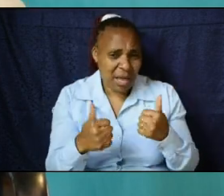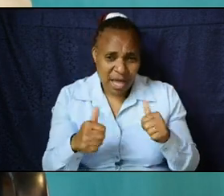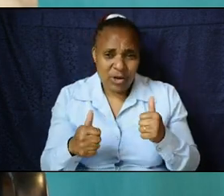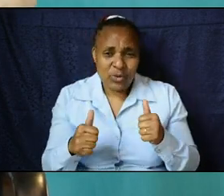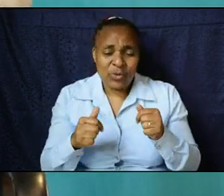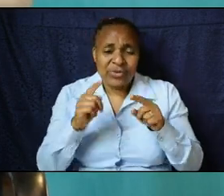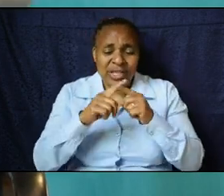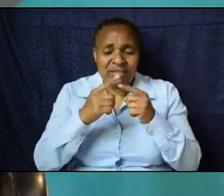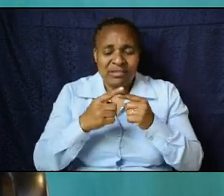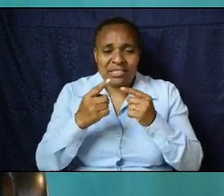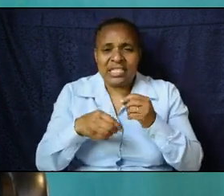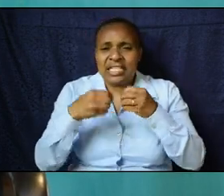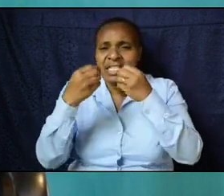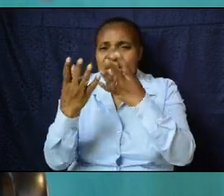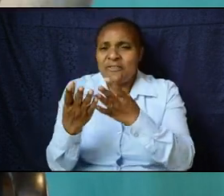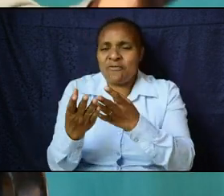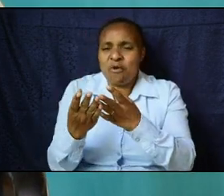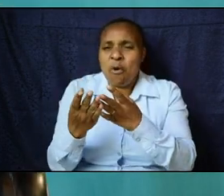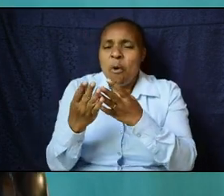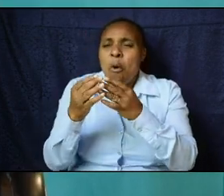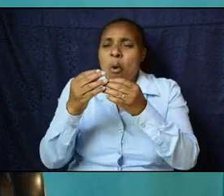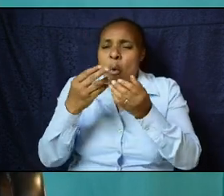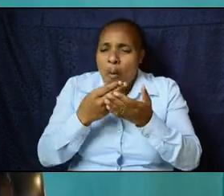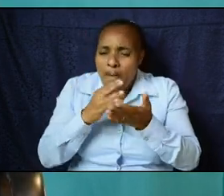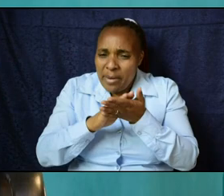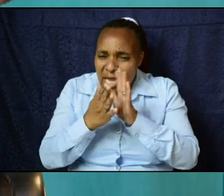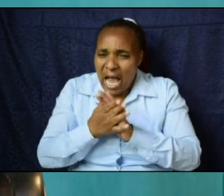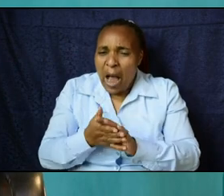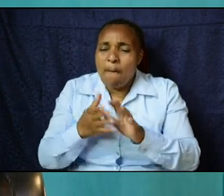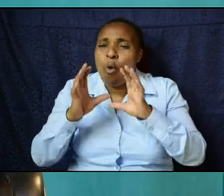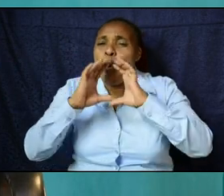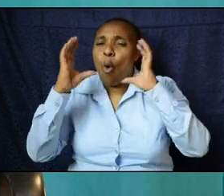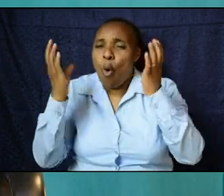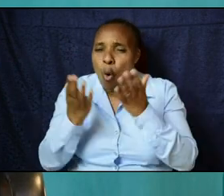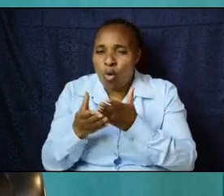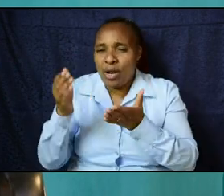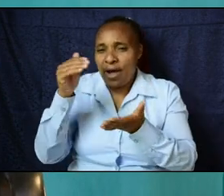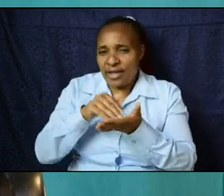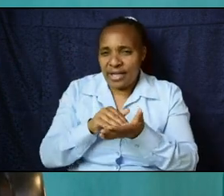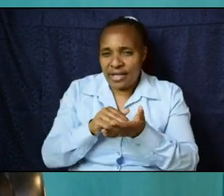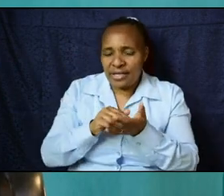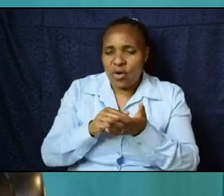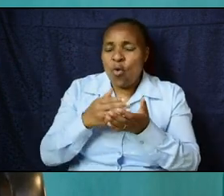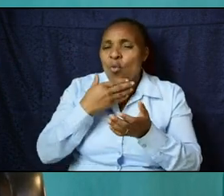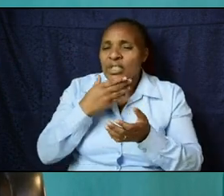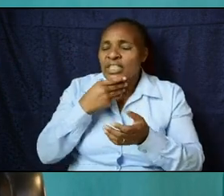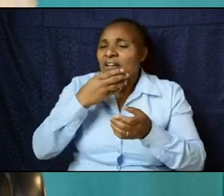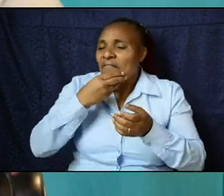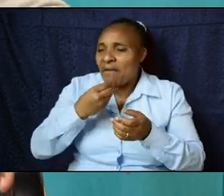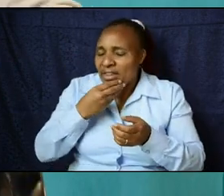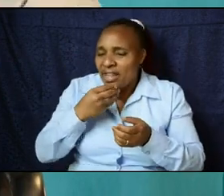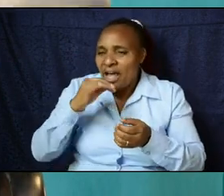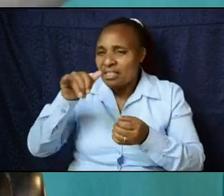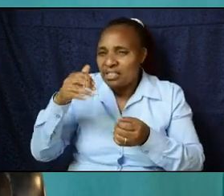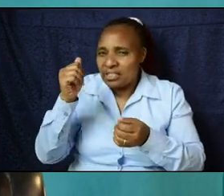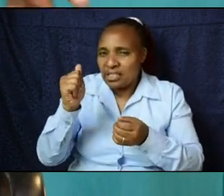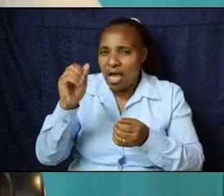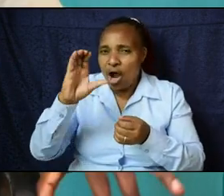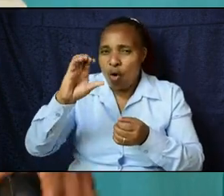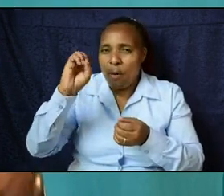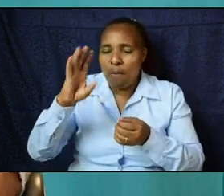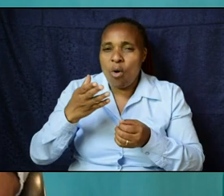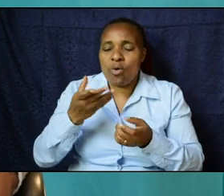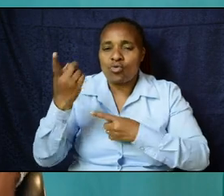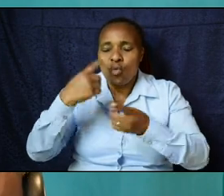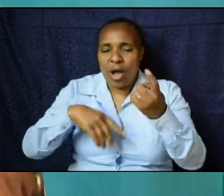olive branch to his brothers, wanting them to be whole again. And that's why he really wanted his father, Jacob, and the rest of the family to come and